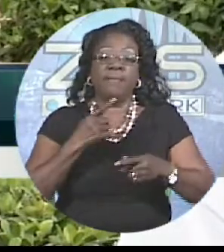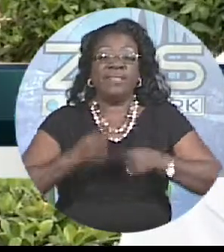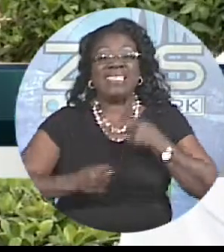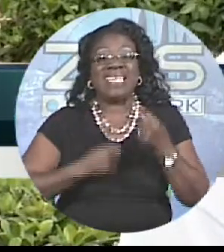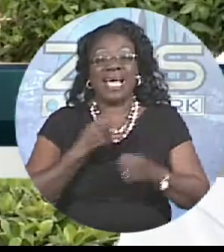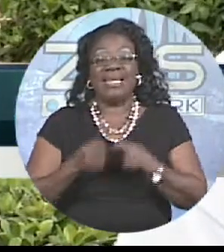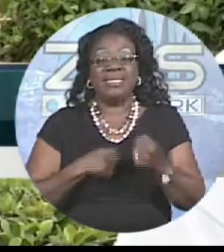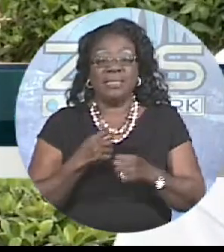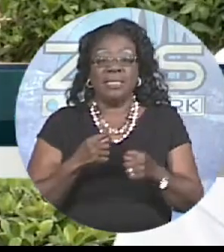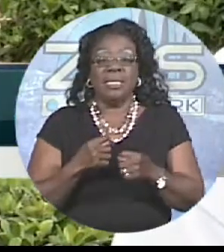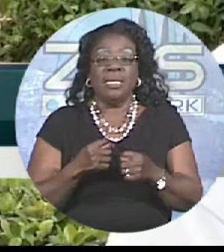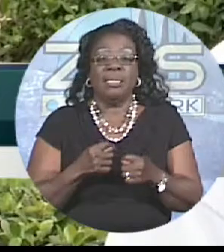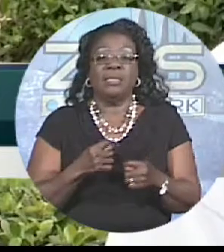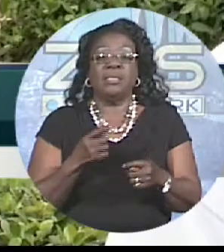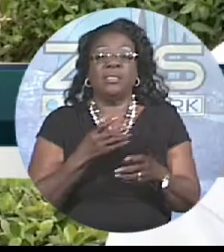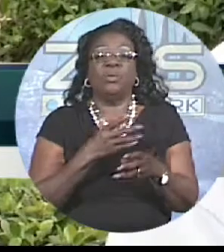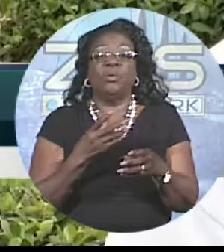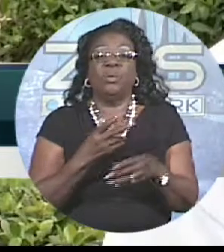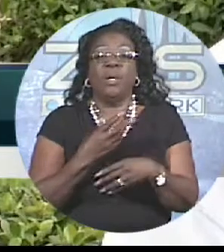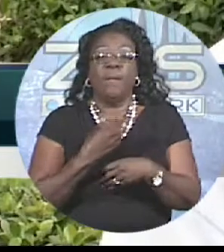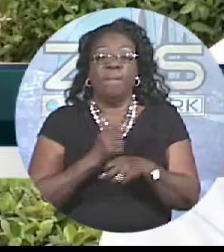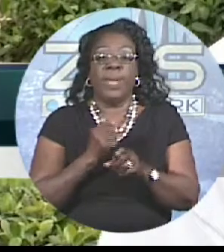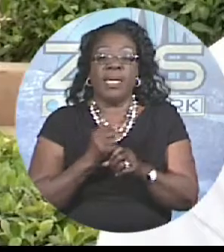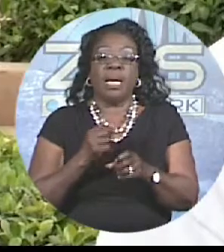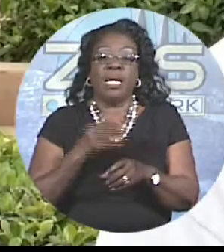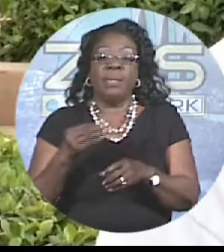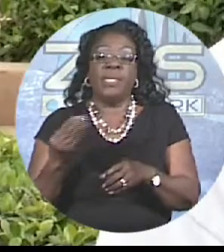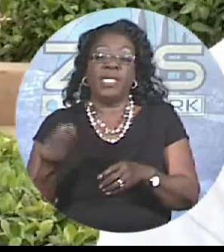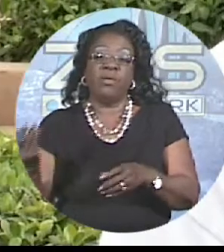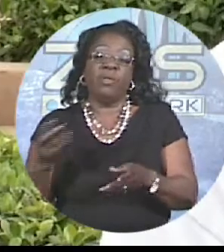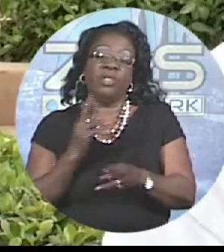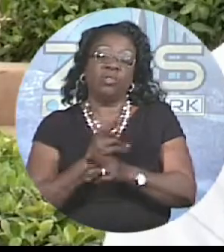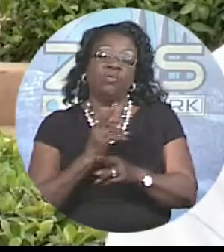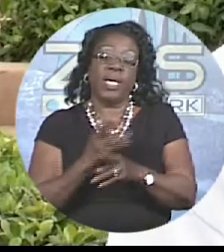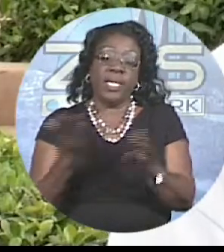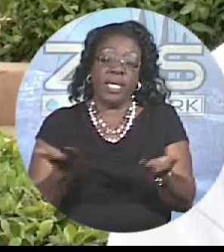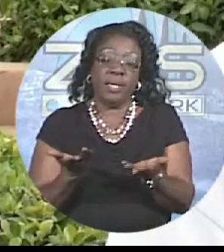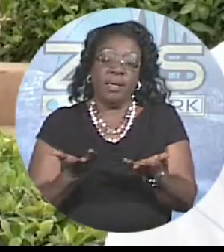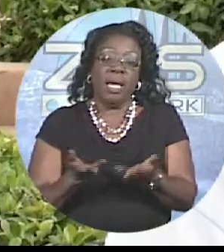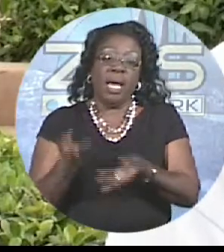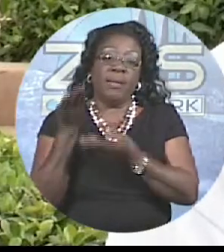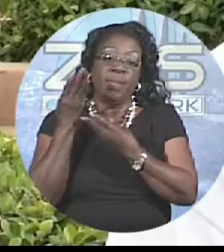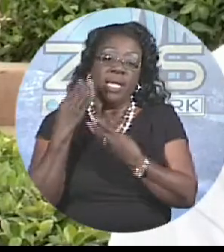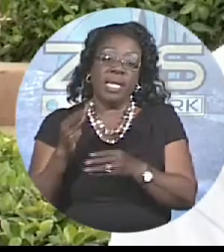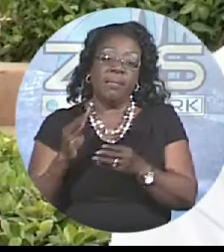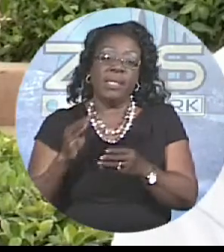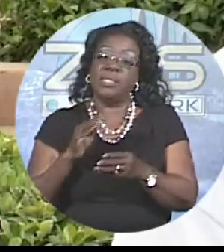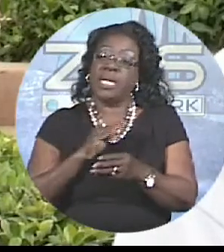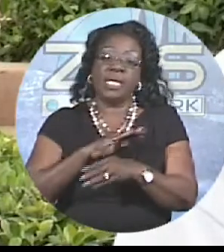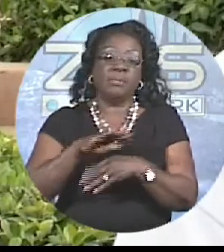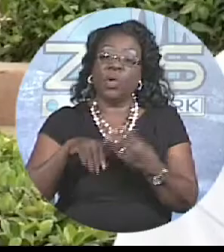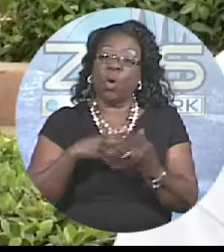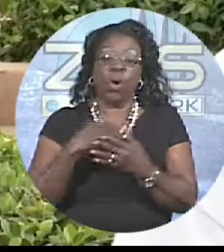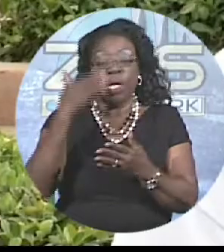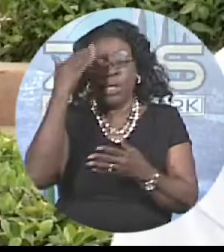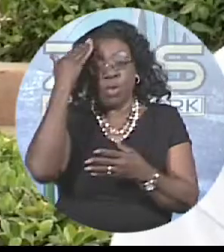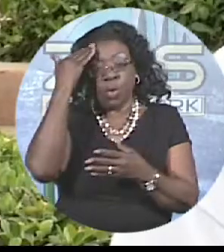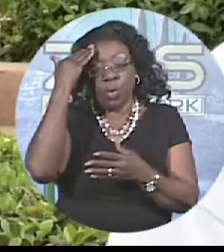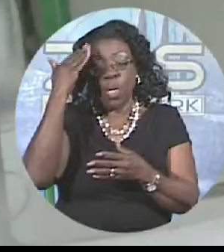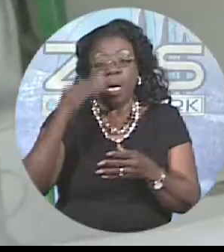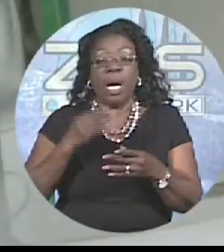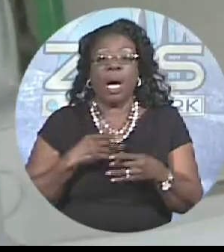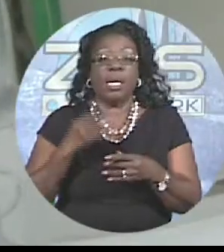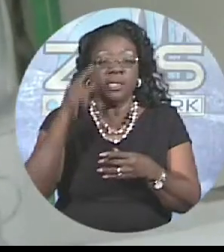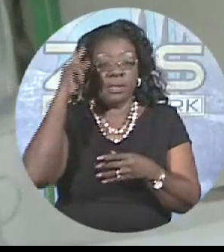have the sustainability. We have the materials right here. And Bahamians, as we all know and we have always said, are